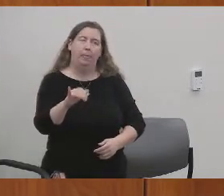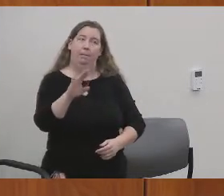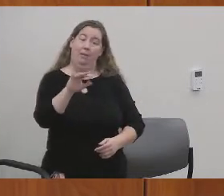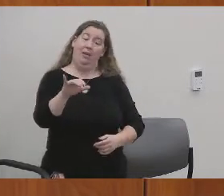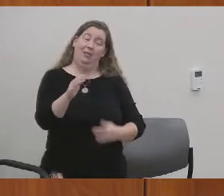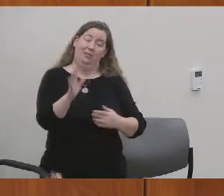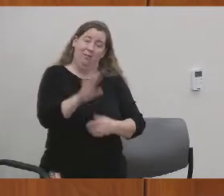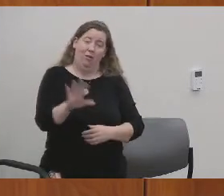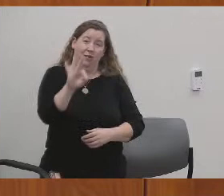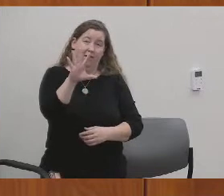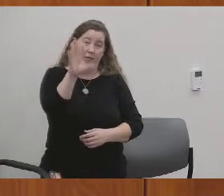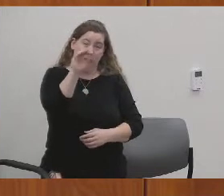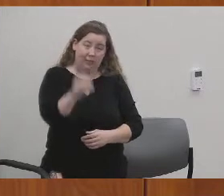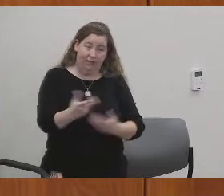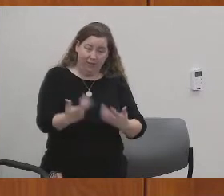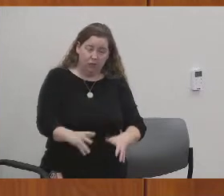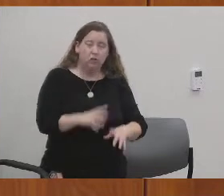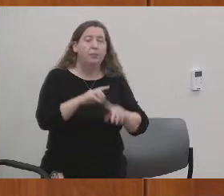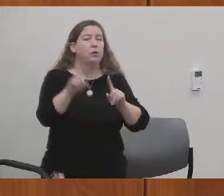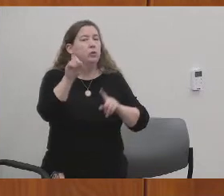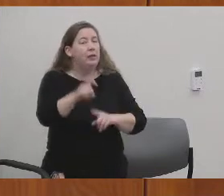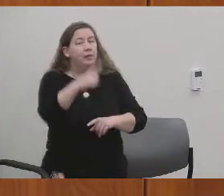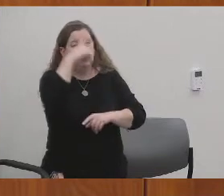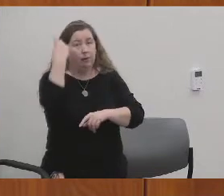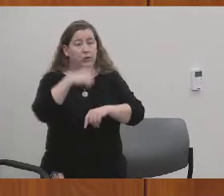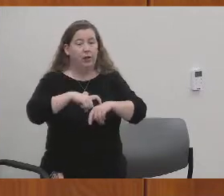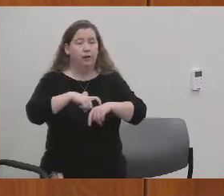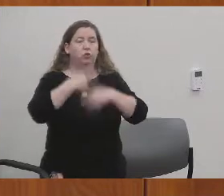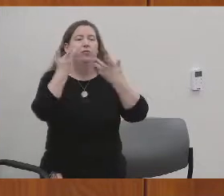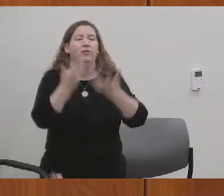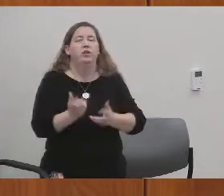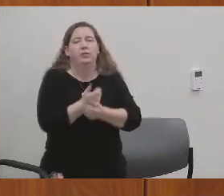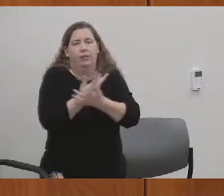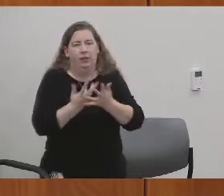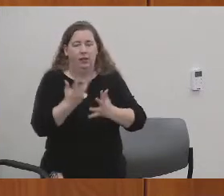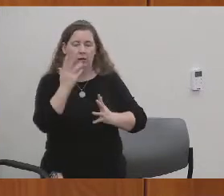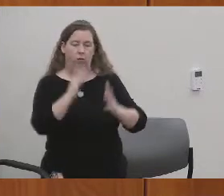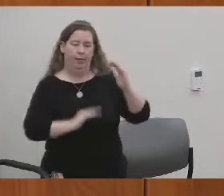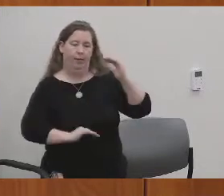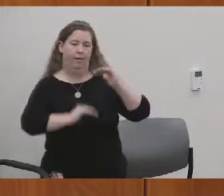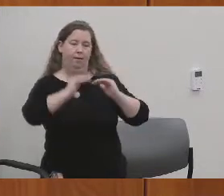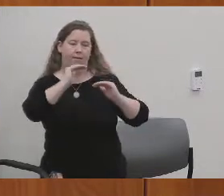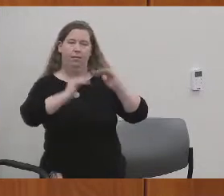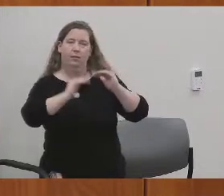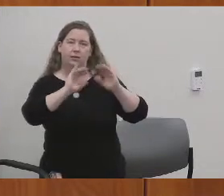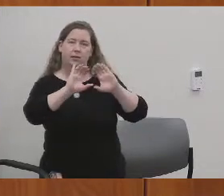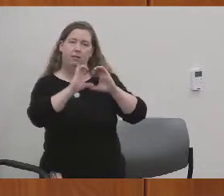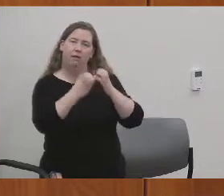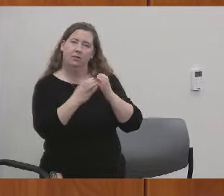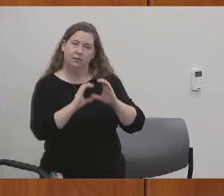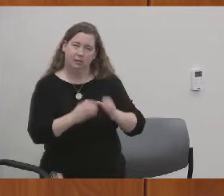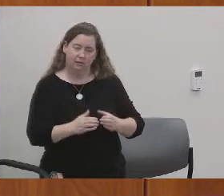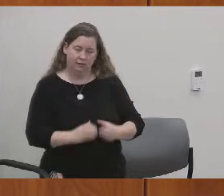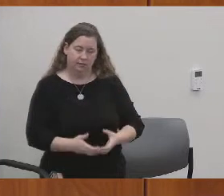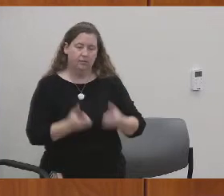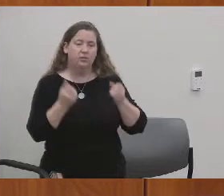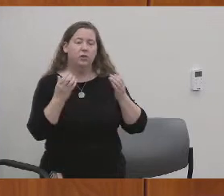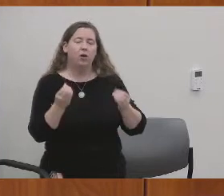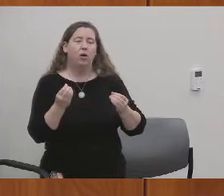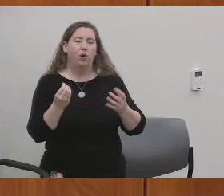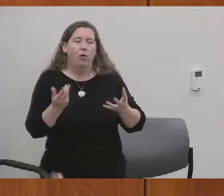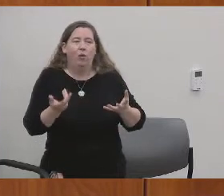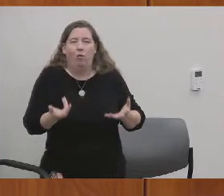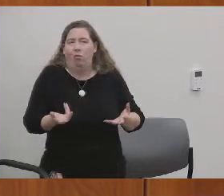95% complete, and then you need the summer to kind of finalize some things and to balance out classes. So